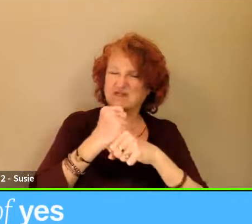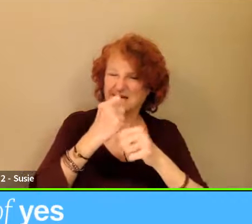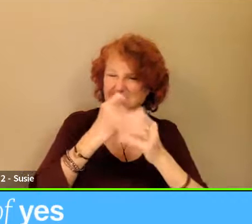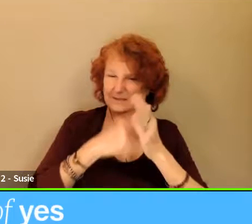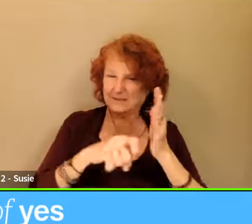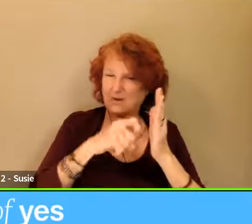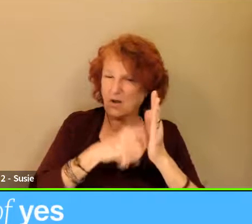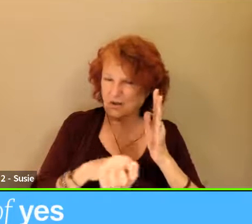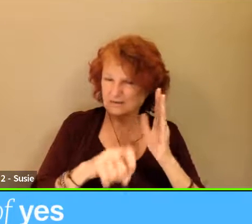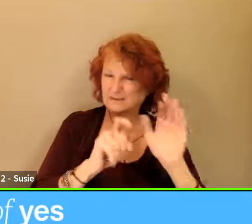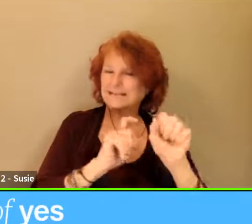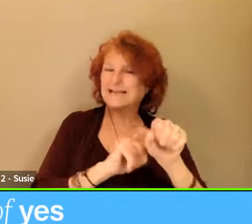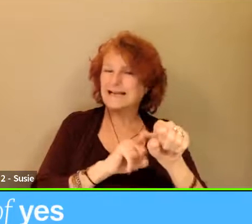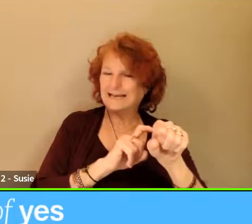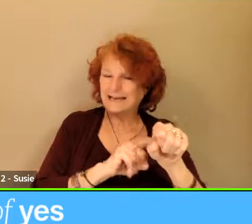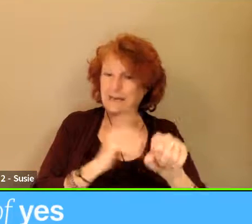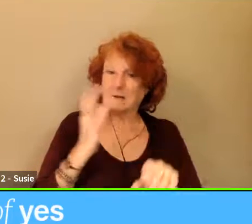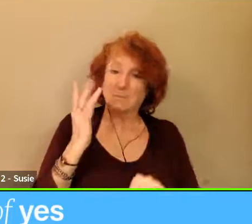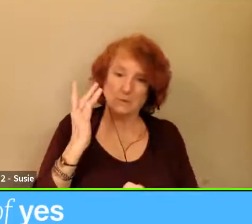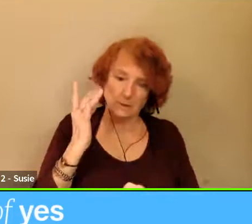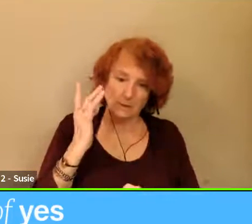time due to